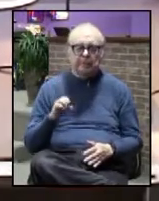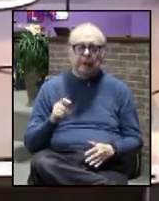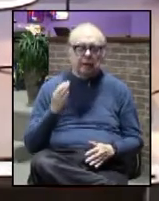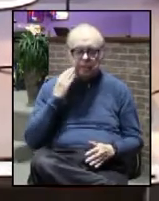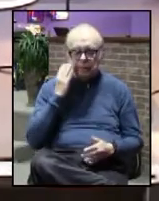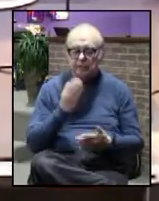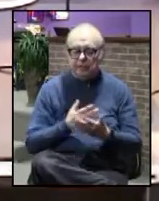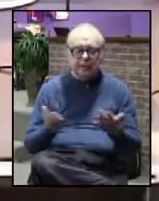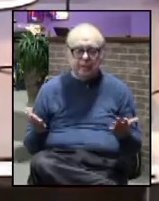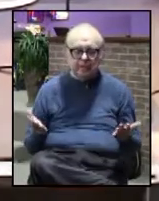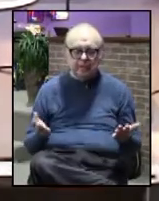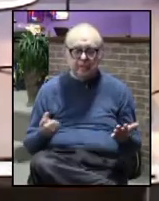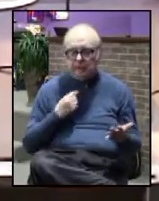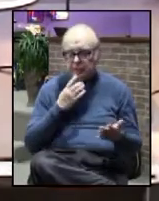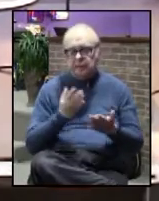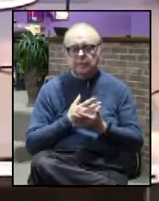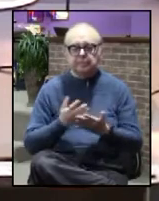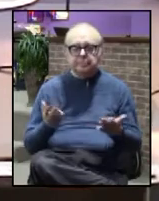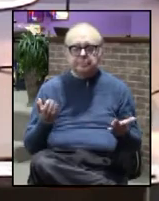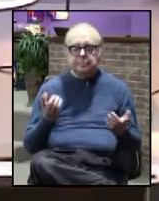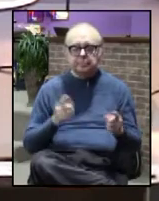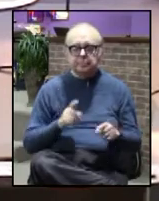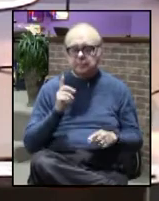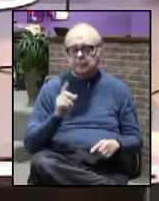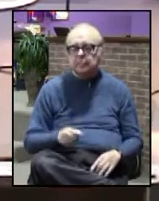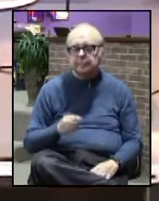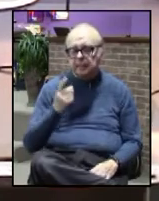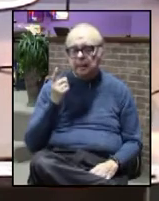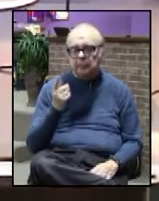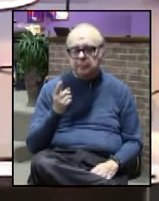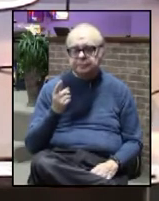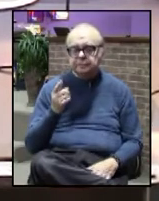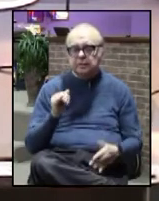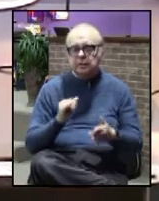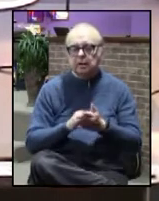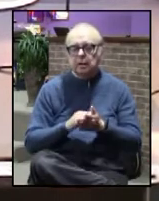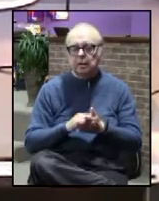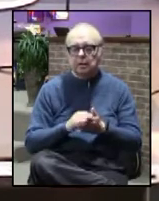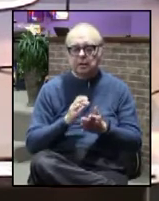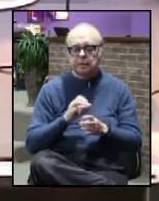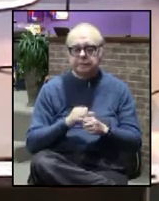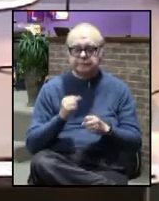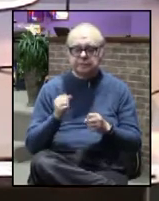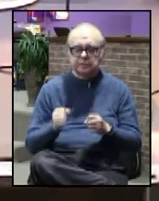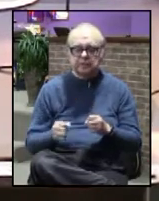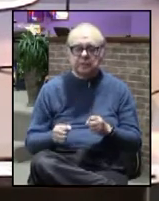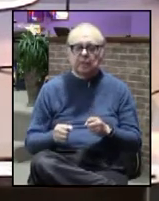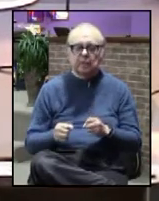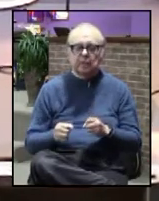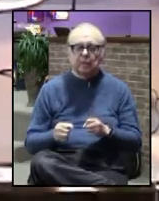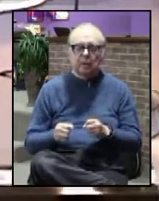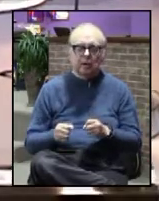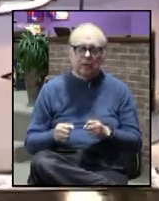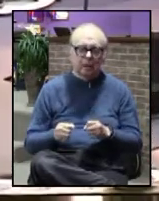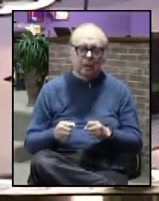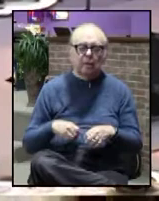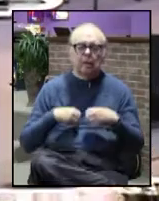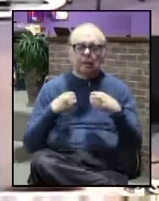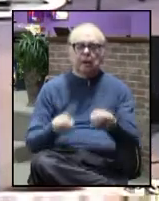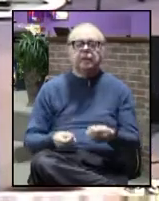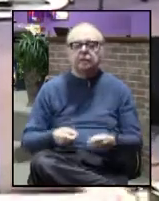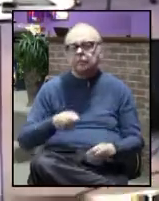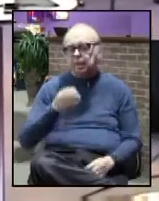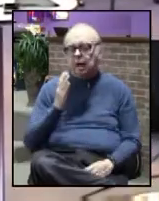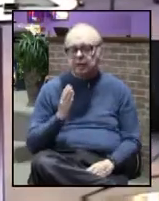at. May I say this to you, that what you need to understand is to get off the pilot of your ship and turn control over